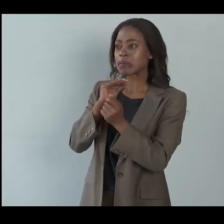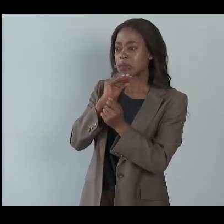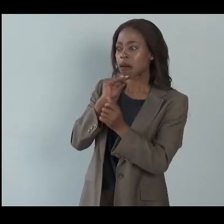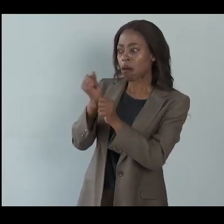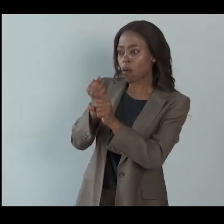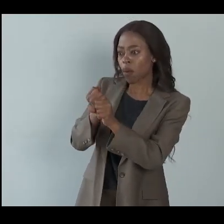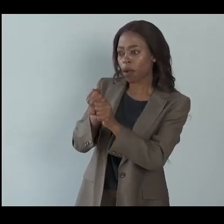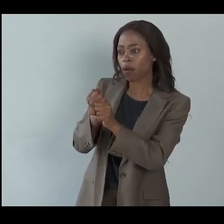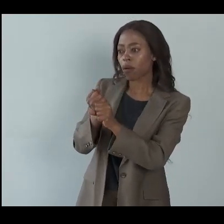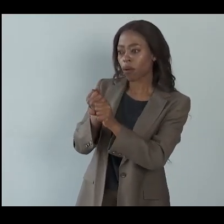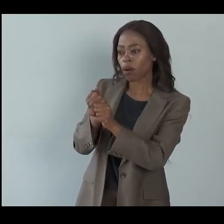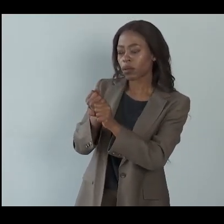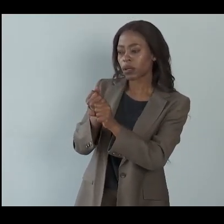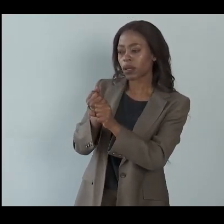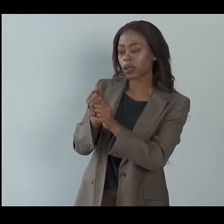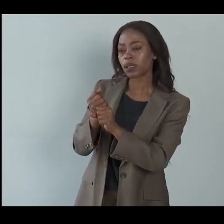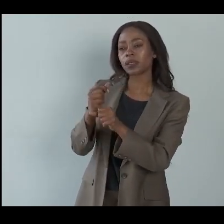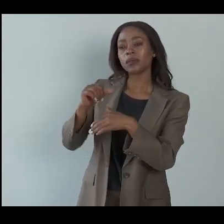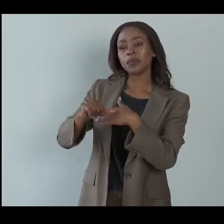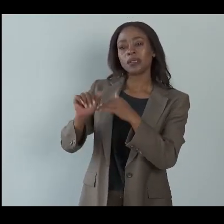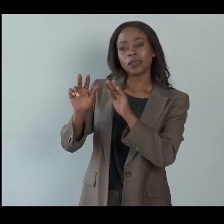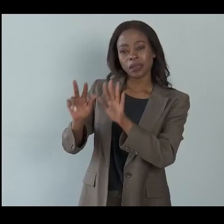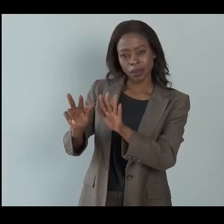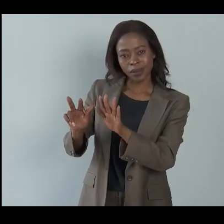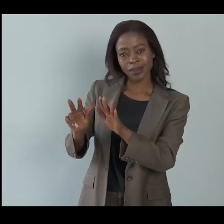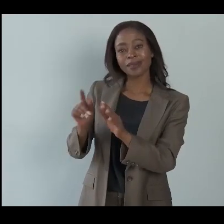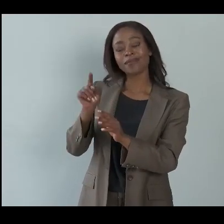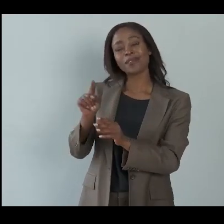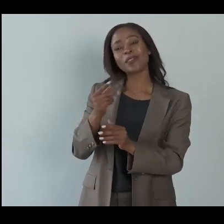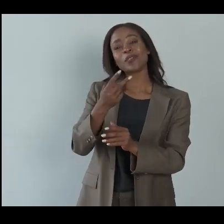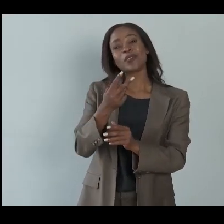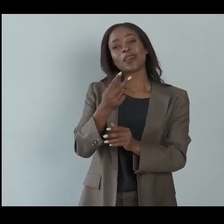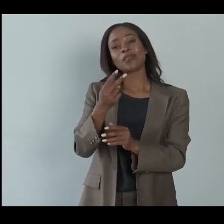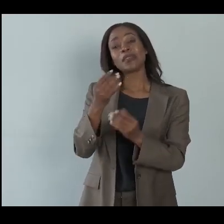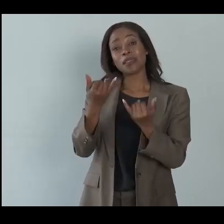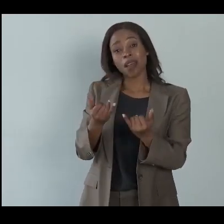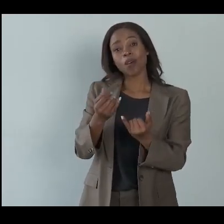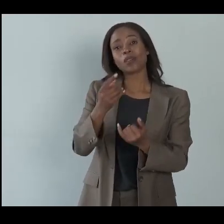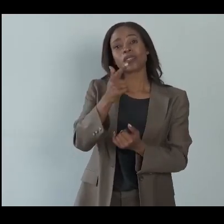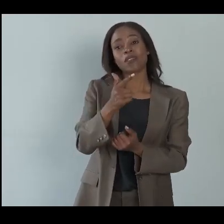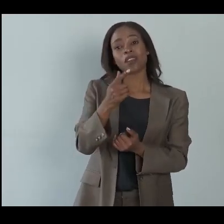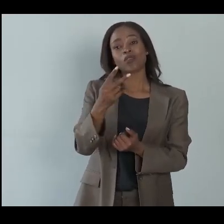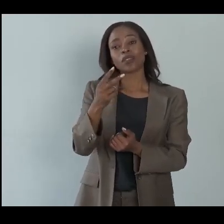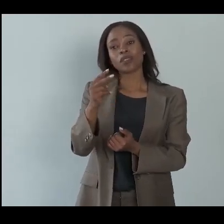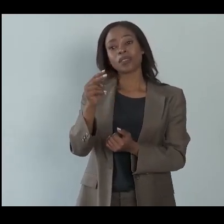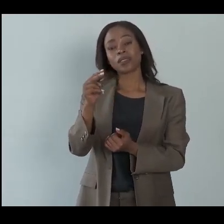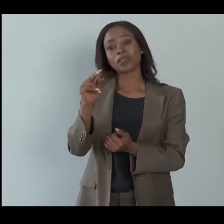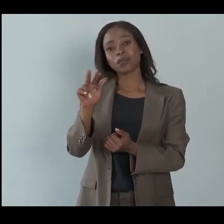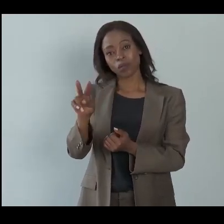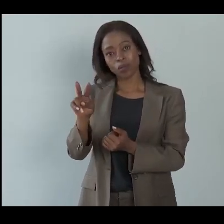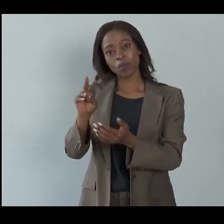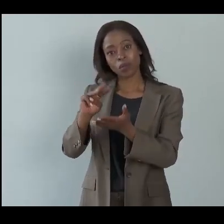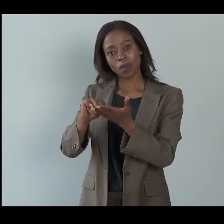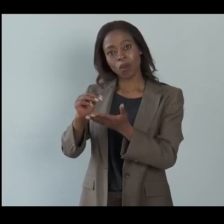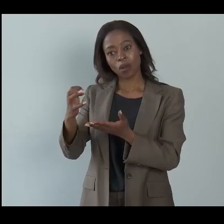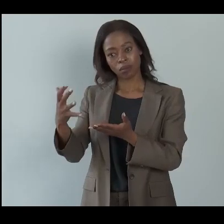22, our cash increased 258 million to 723 million. Tax paid increased to